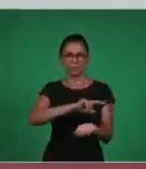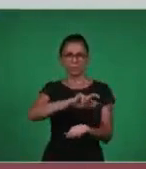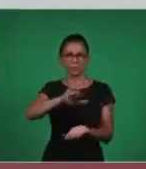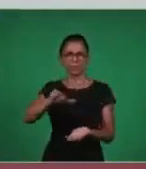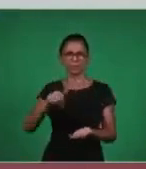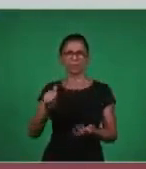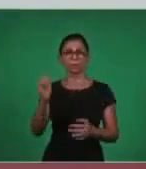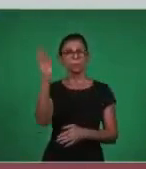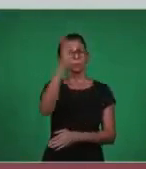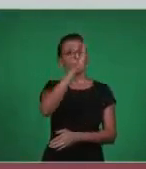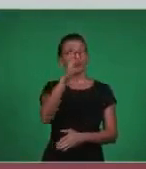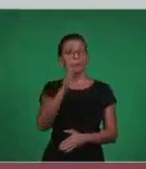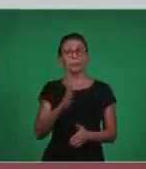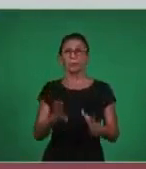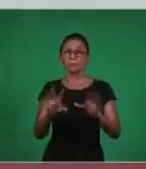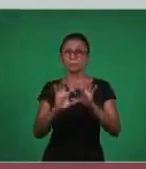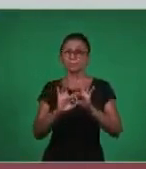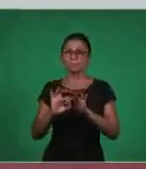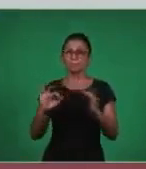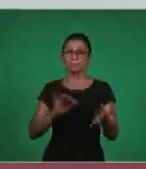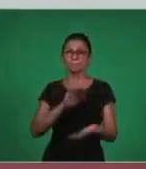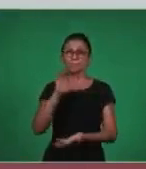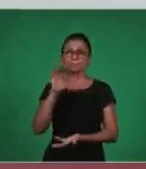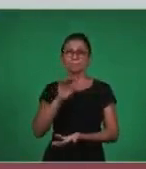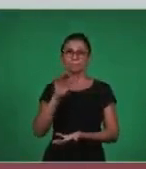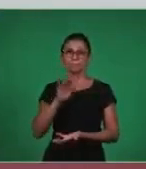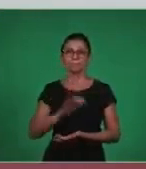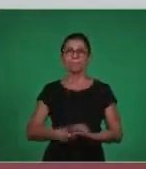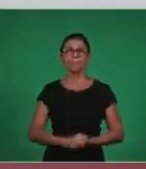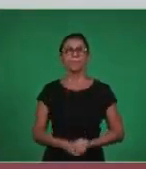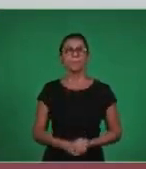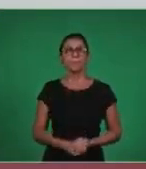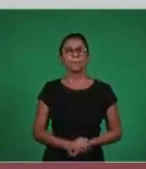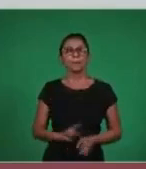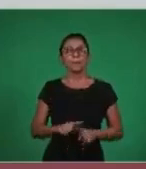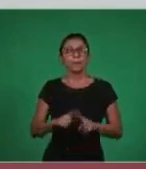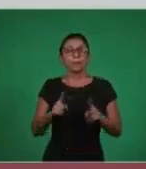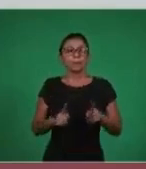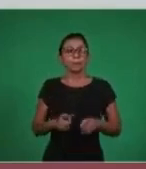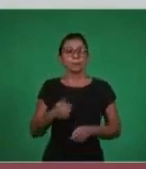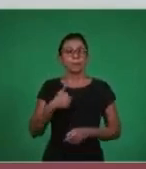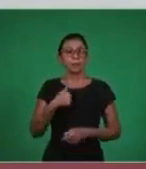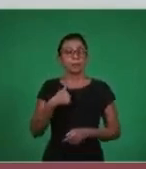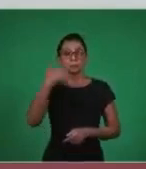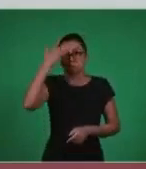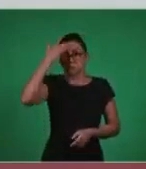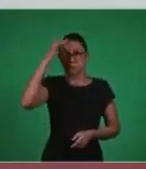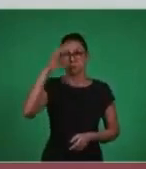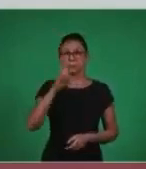And the entire Brazil is connected with us. But I don't know if the sisters from,